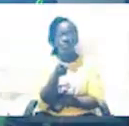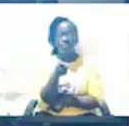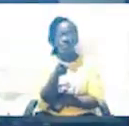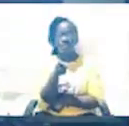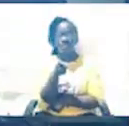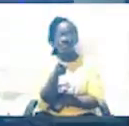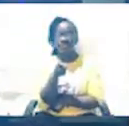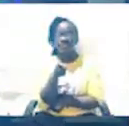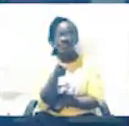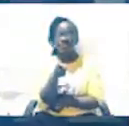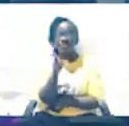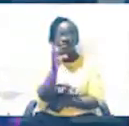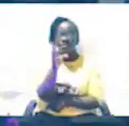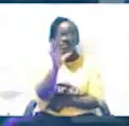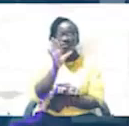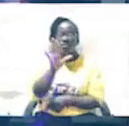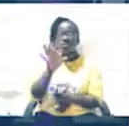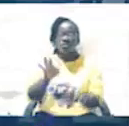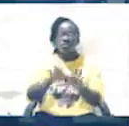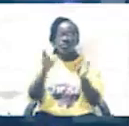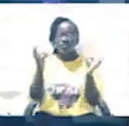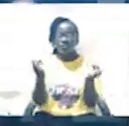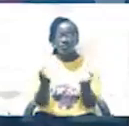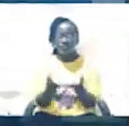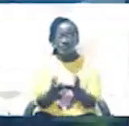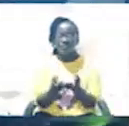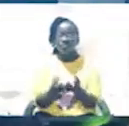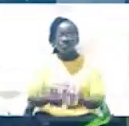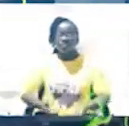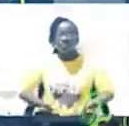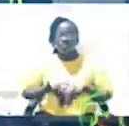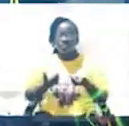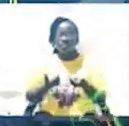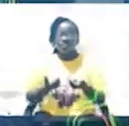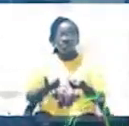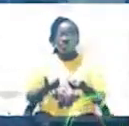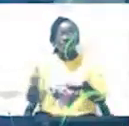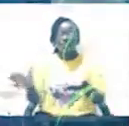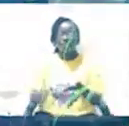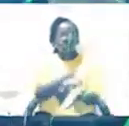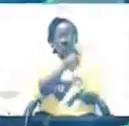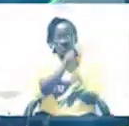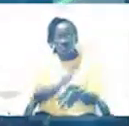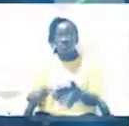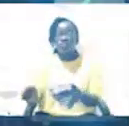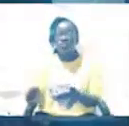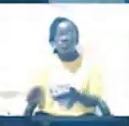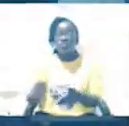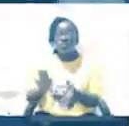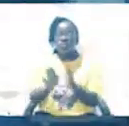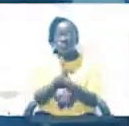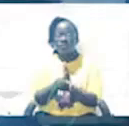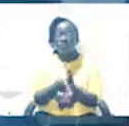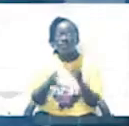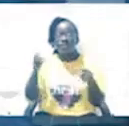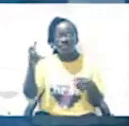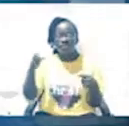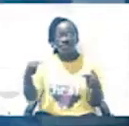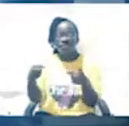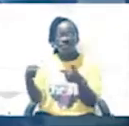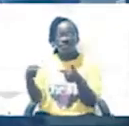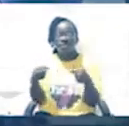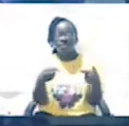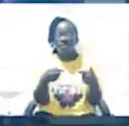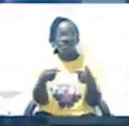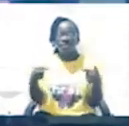Your family life has been hijacked by the enemy. Now we push some more upon so upon some out in status. Your